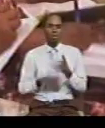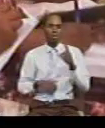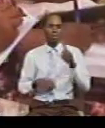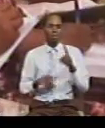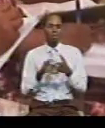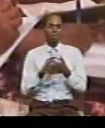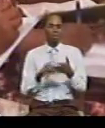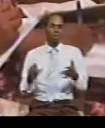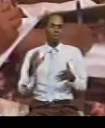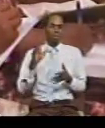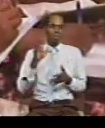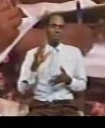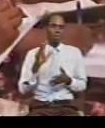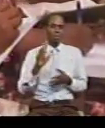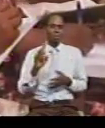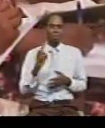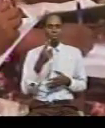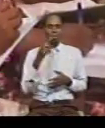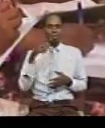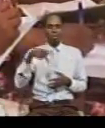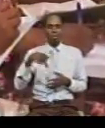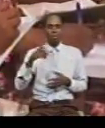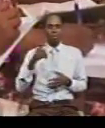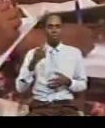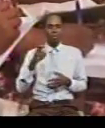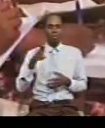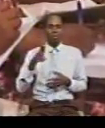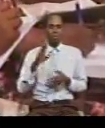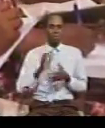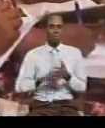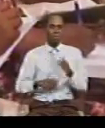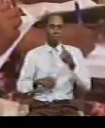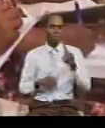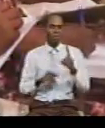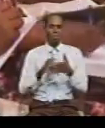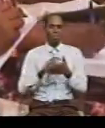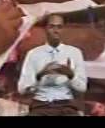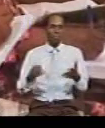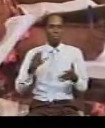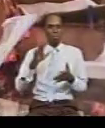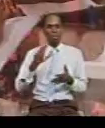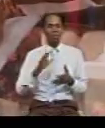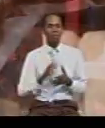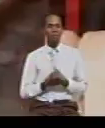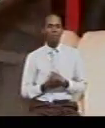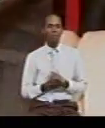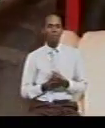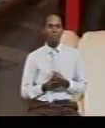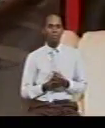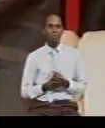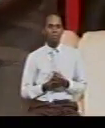3. 1 Peter chapter 1. Verse 3.